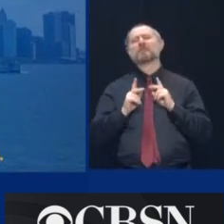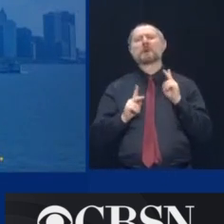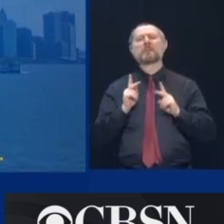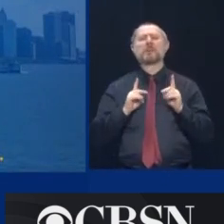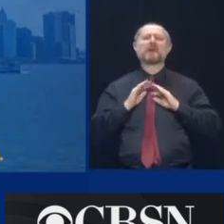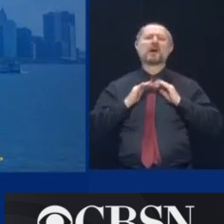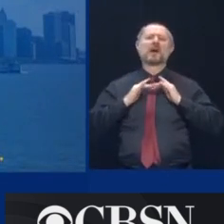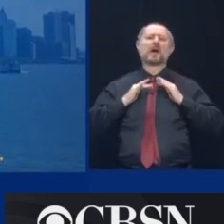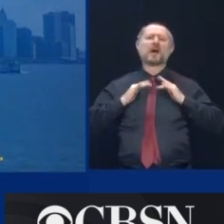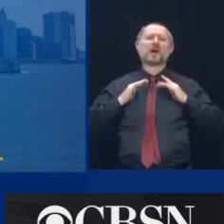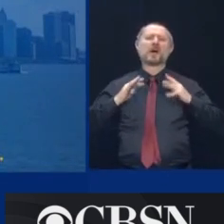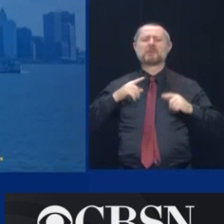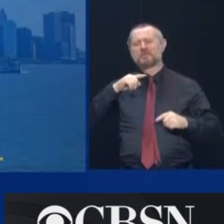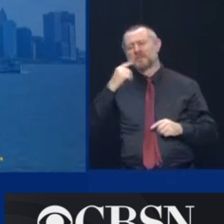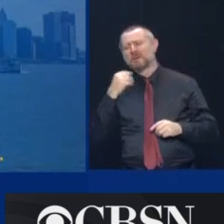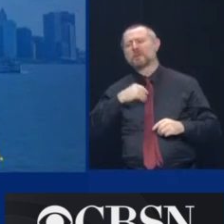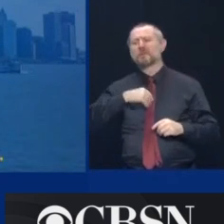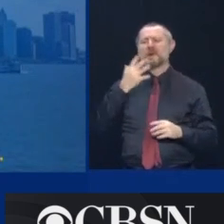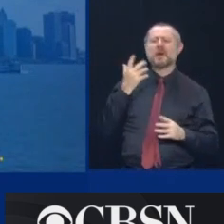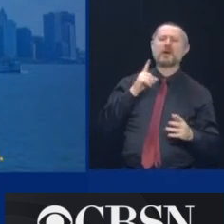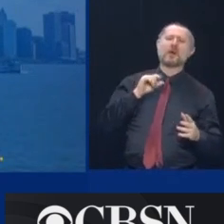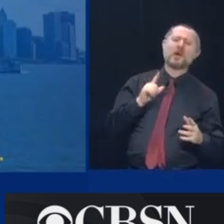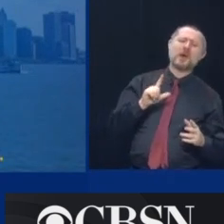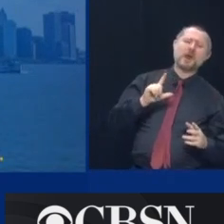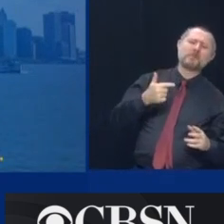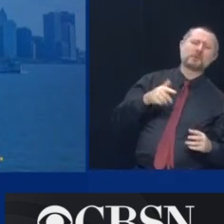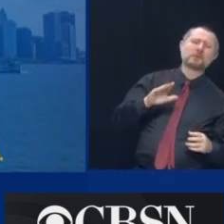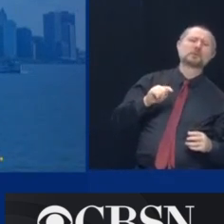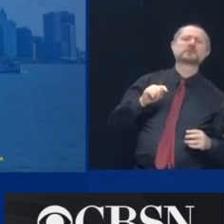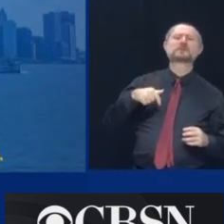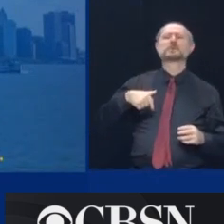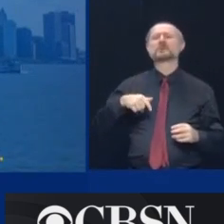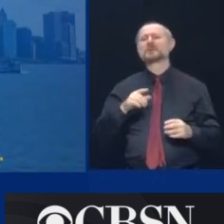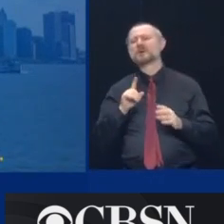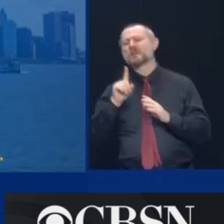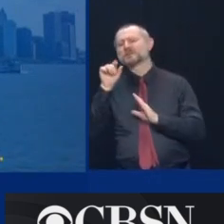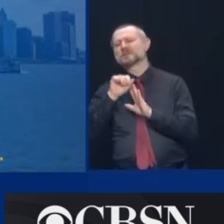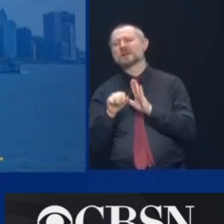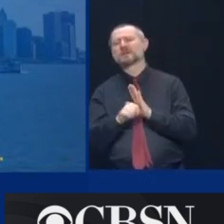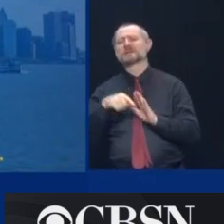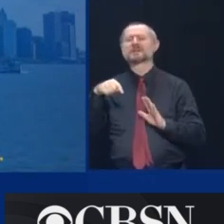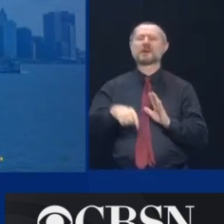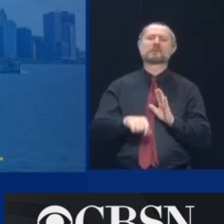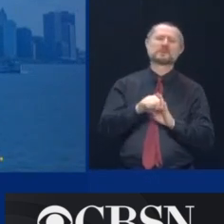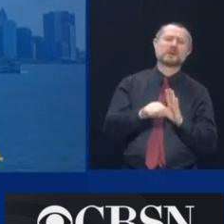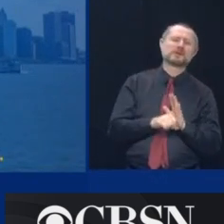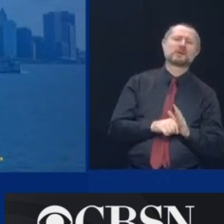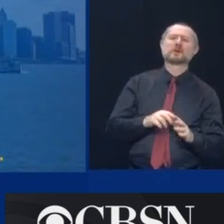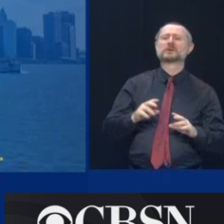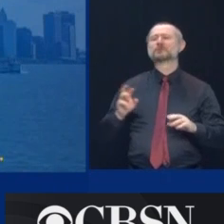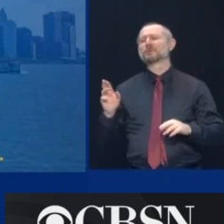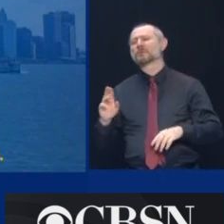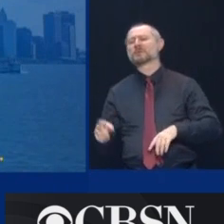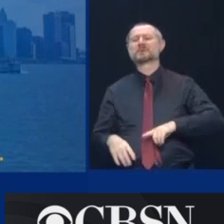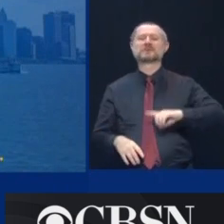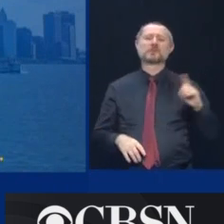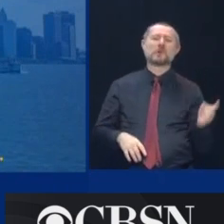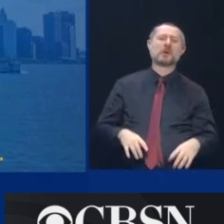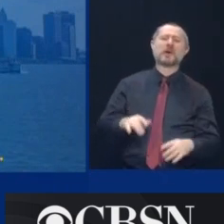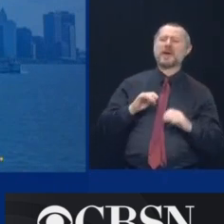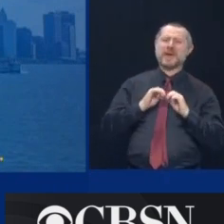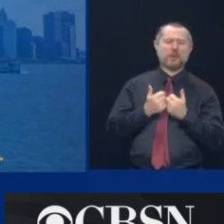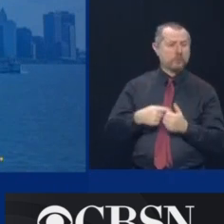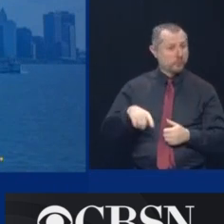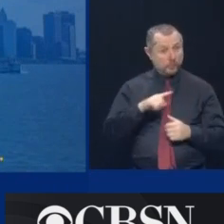white, LGBTQ, upstate, downstate, Democrat, Republican. How did New Yorkers do that? Because we